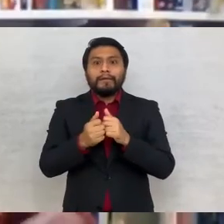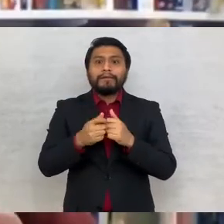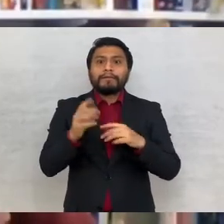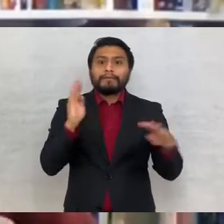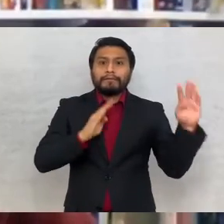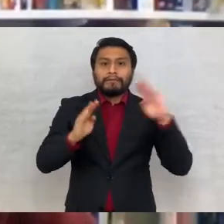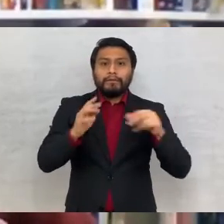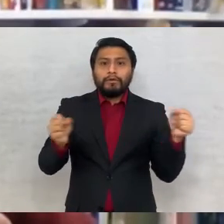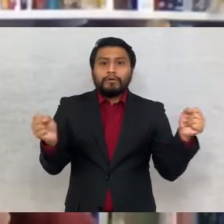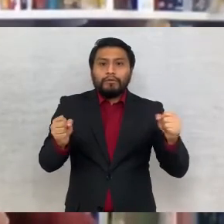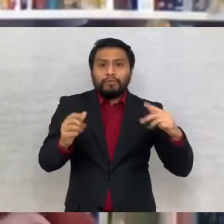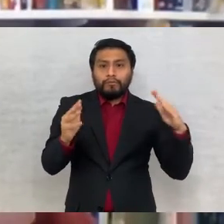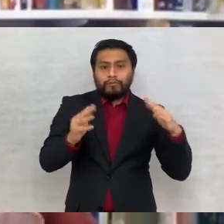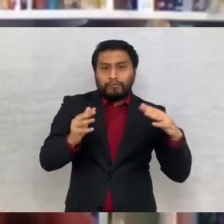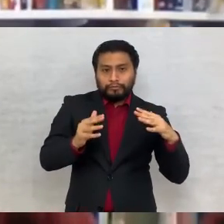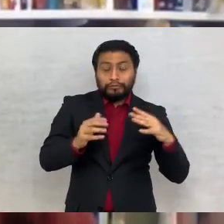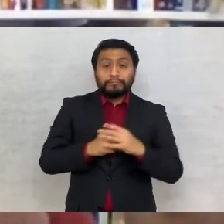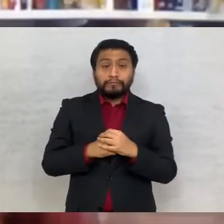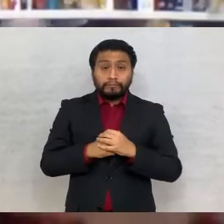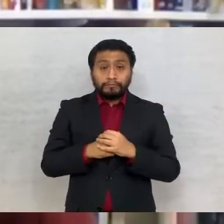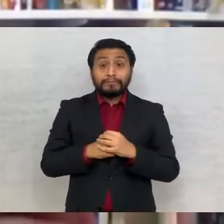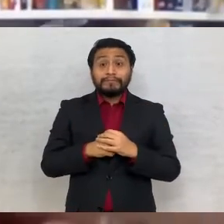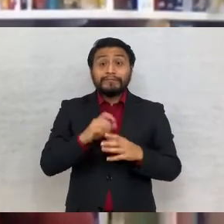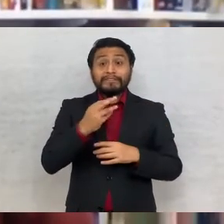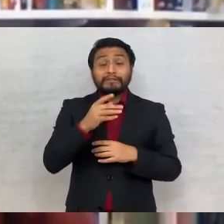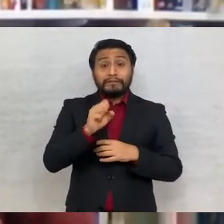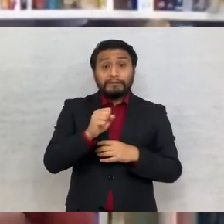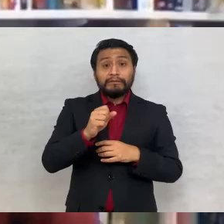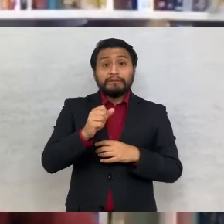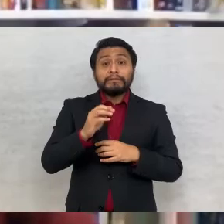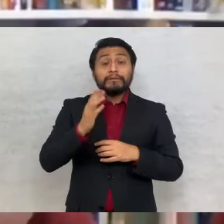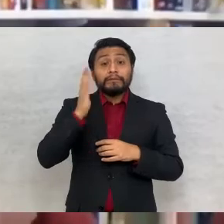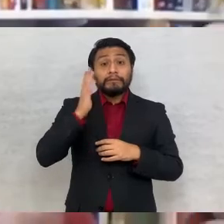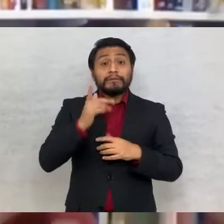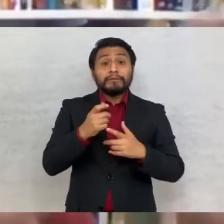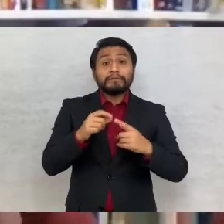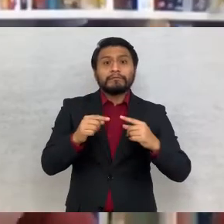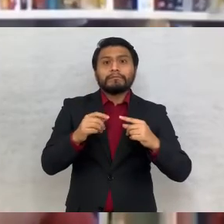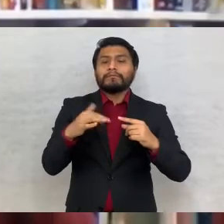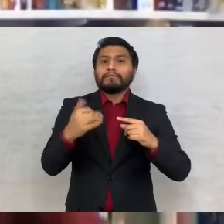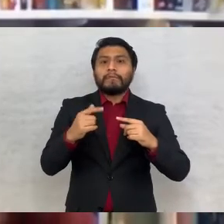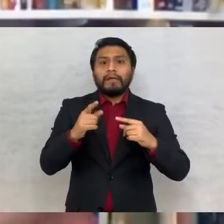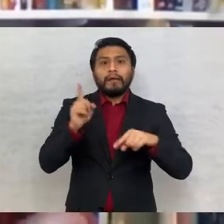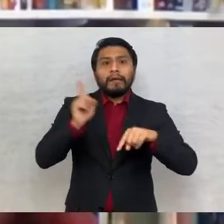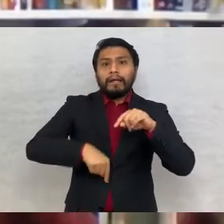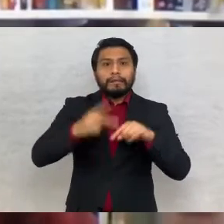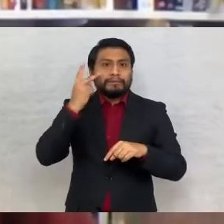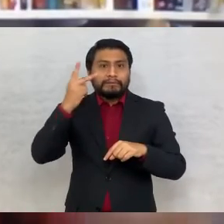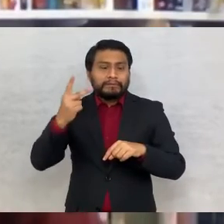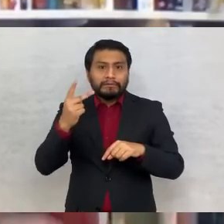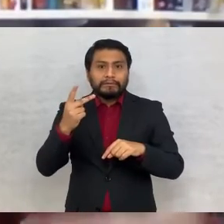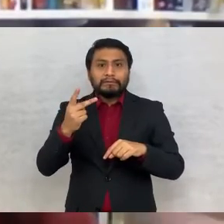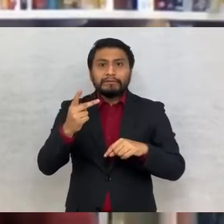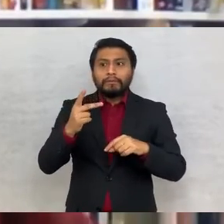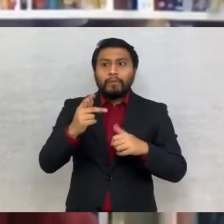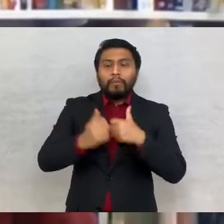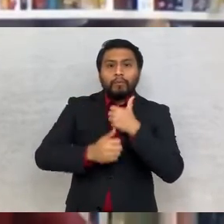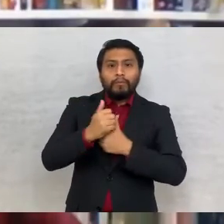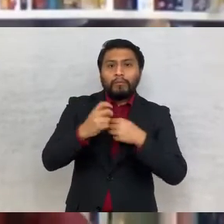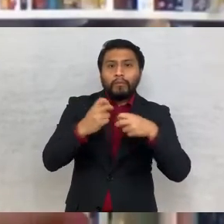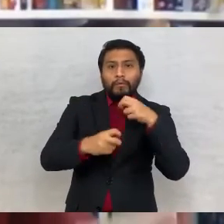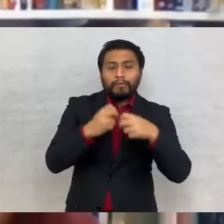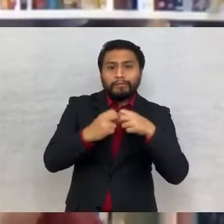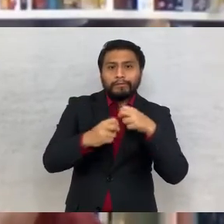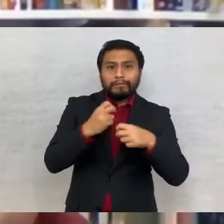the Biotypology Association. This lawyer, in 1945, created the Argentine Eugenic Society, launching its communication